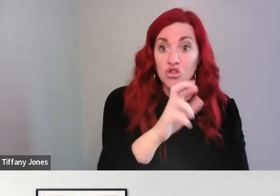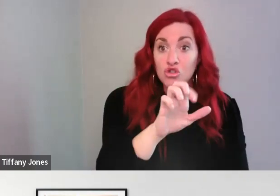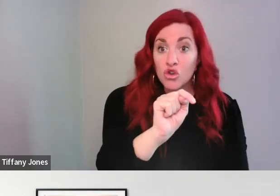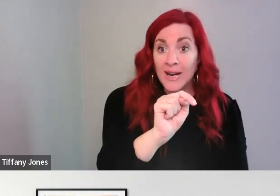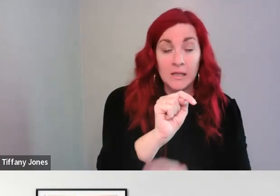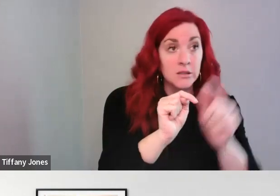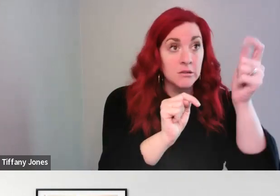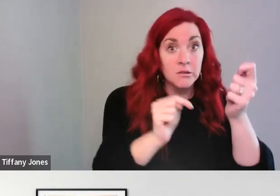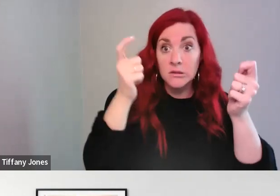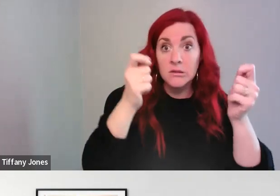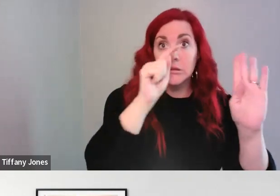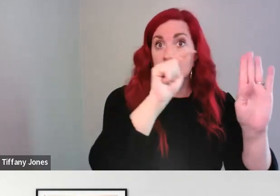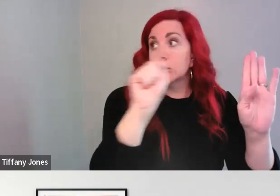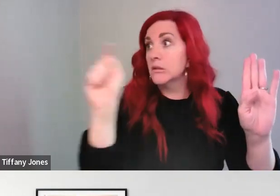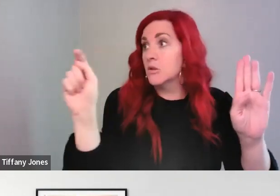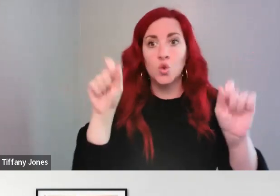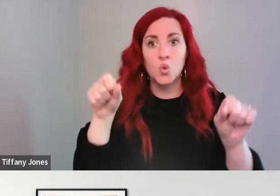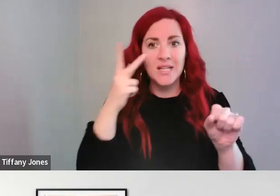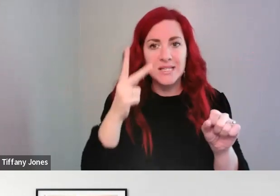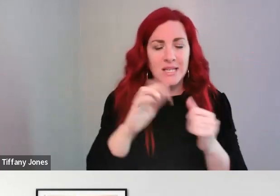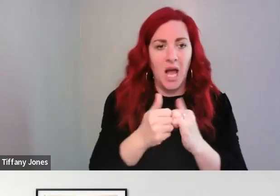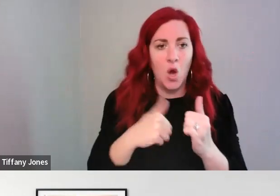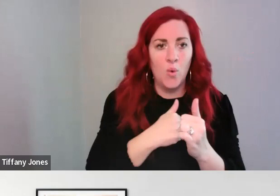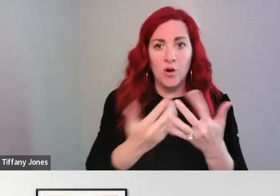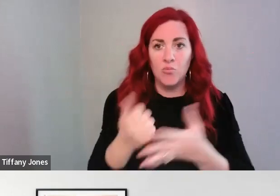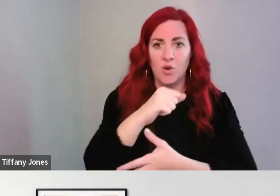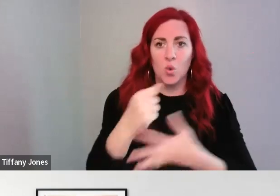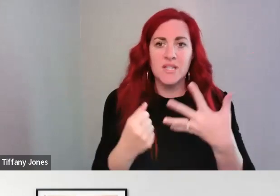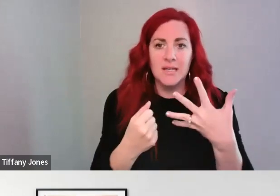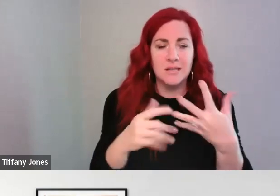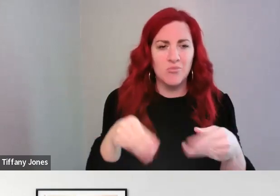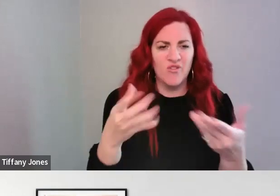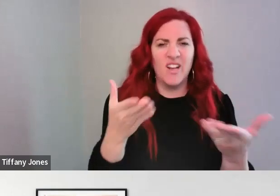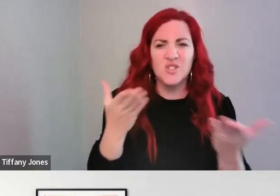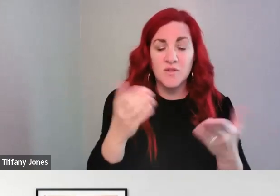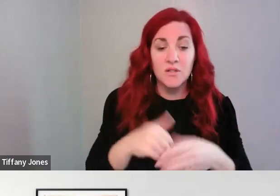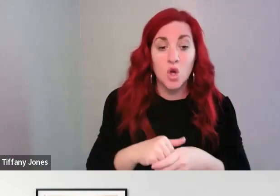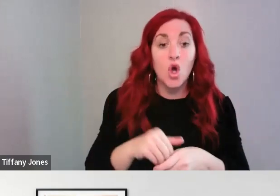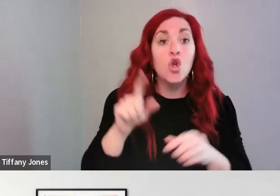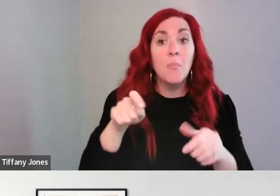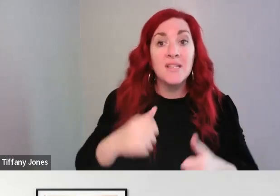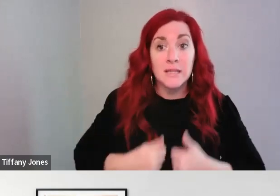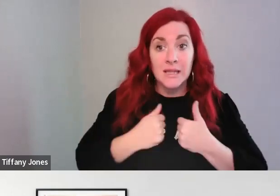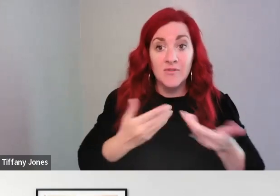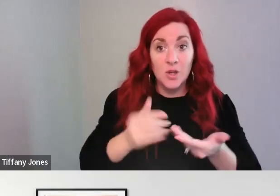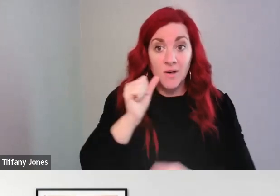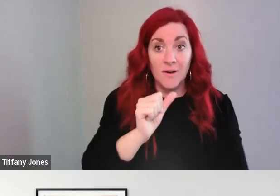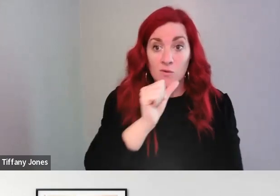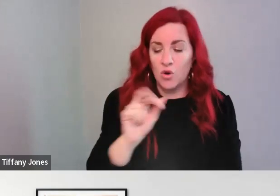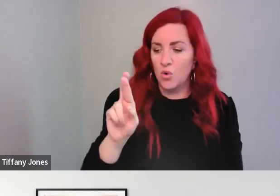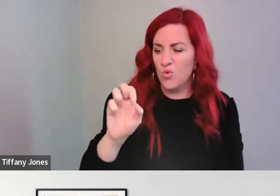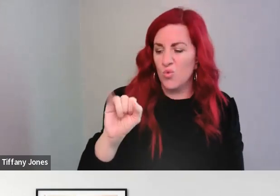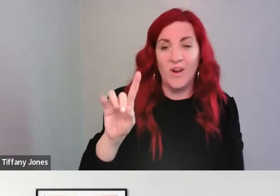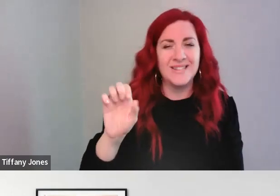where we're prioritizing providing services. You have to be an Arizona resident. We don't help people in